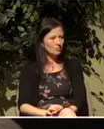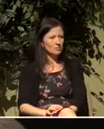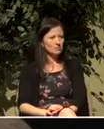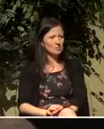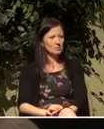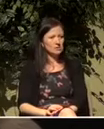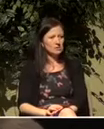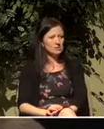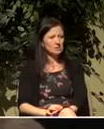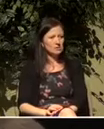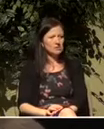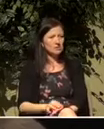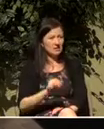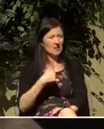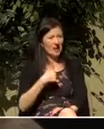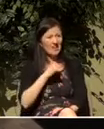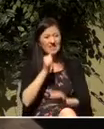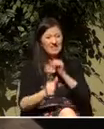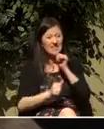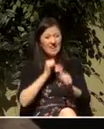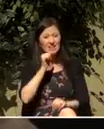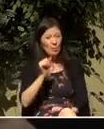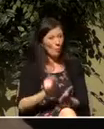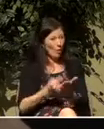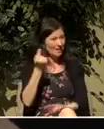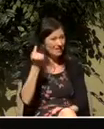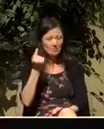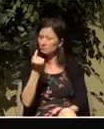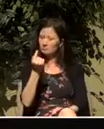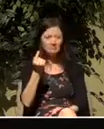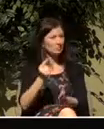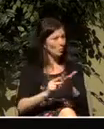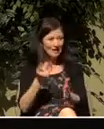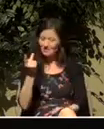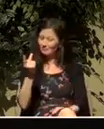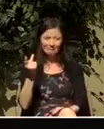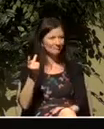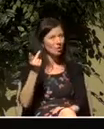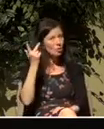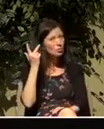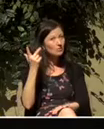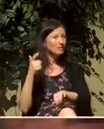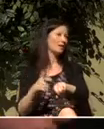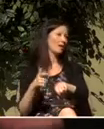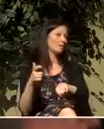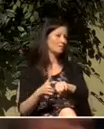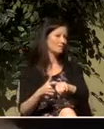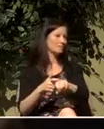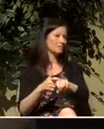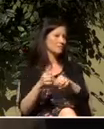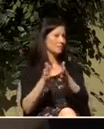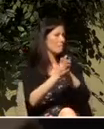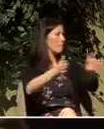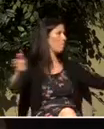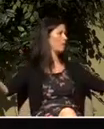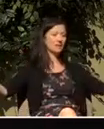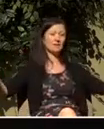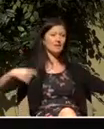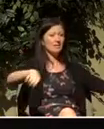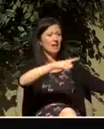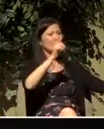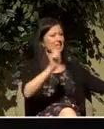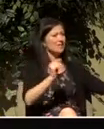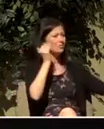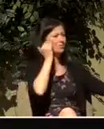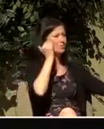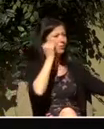Not just once, but 3 times in public, in front of people who needed to know who the